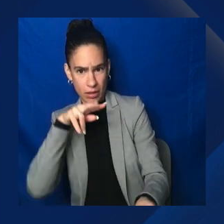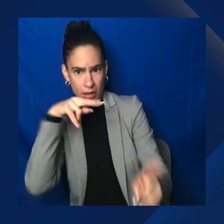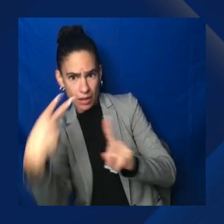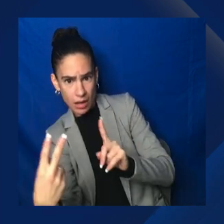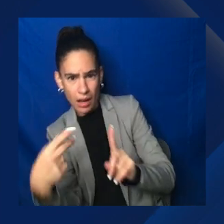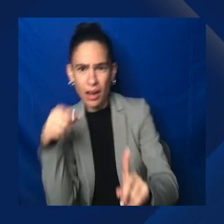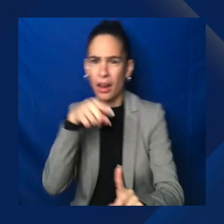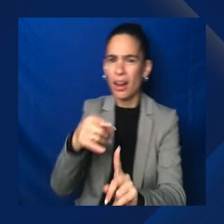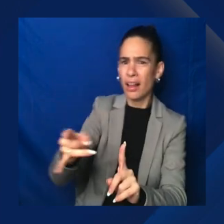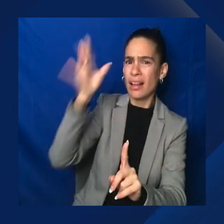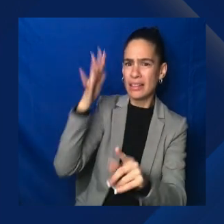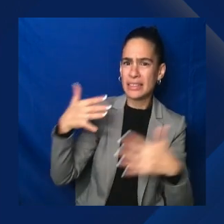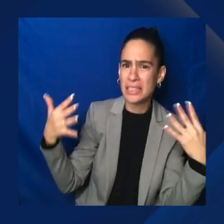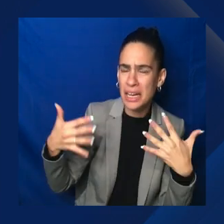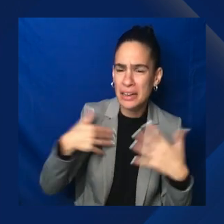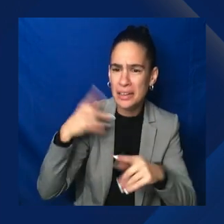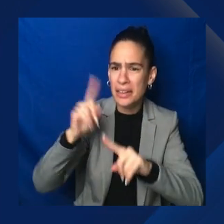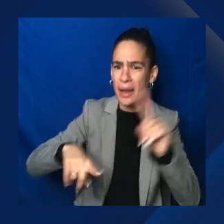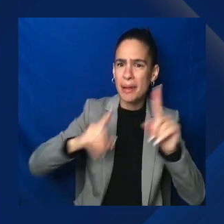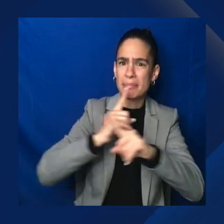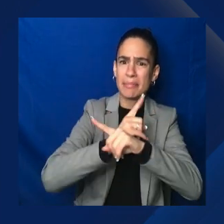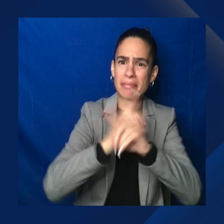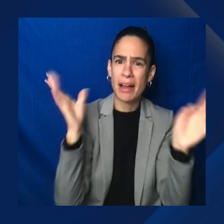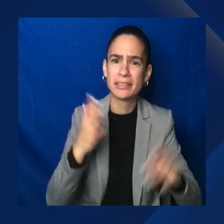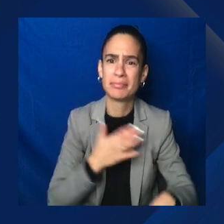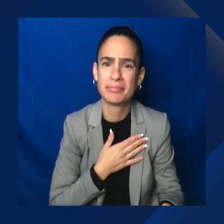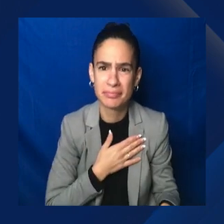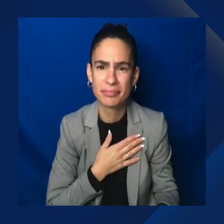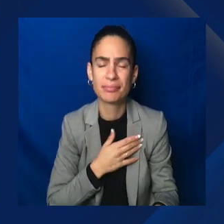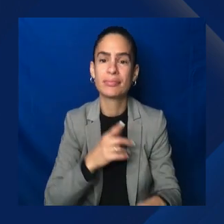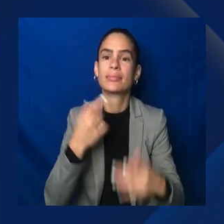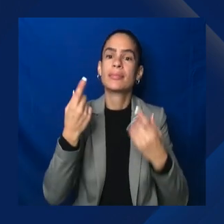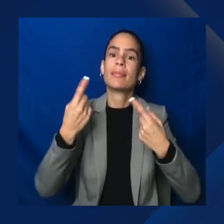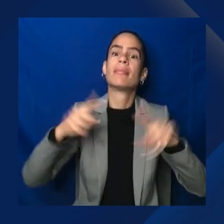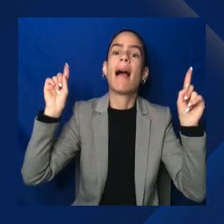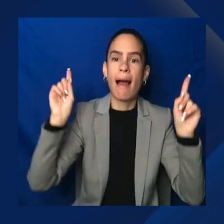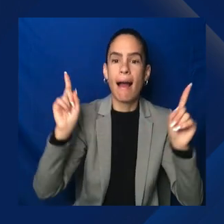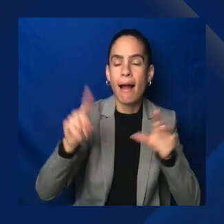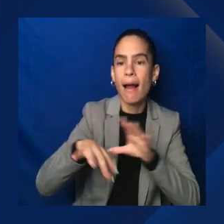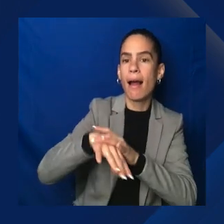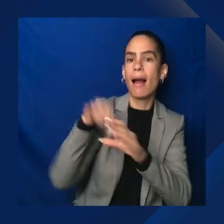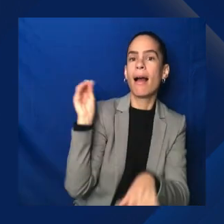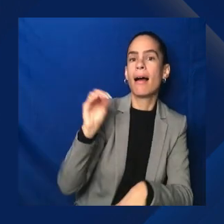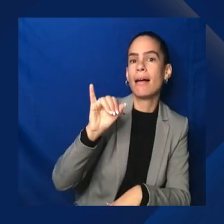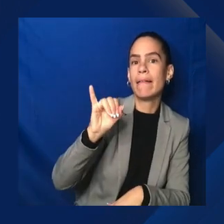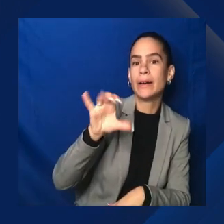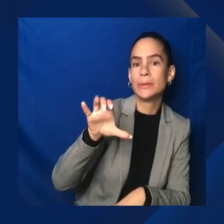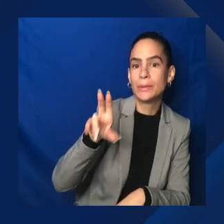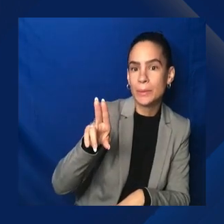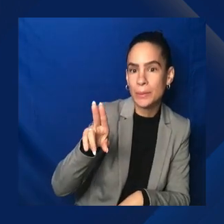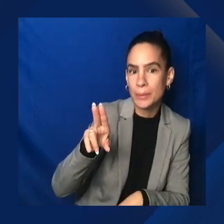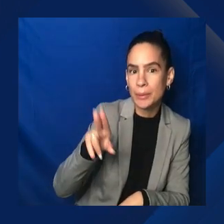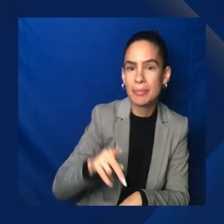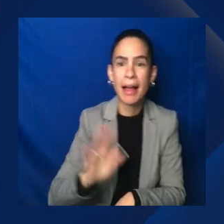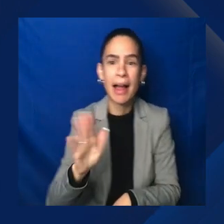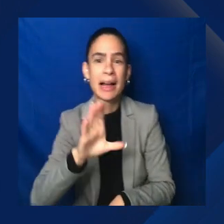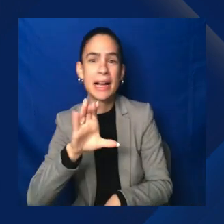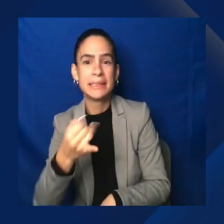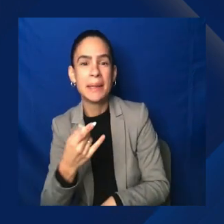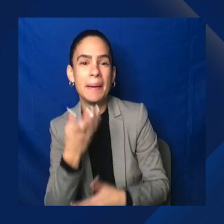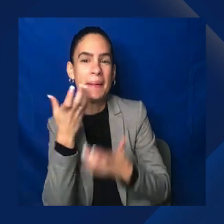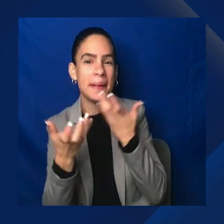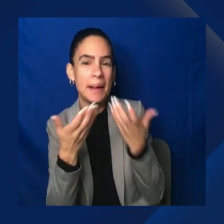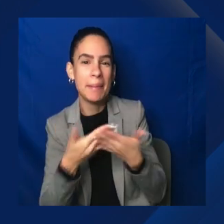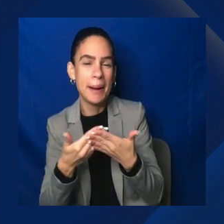I know eventually we got you out of the ICU and we brought you over to, hi, CJ. Yeah.